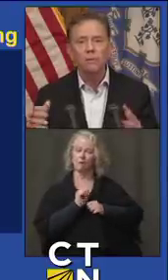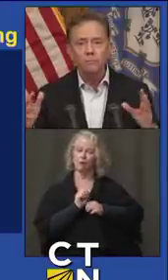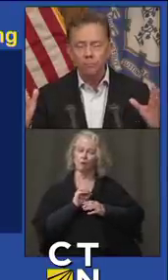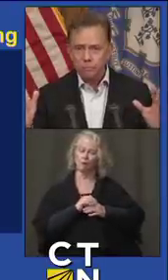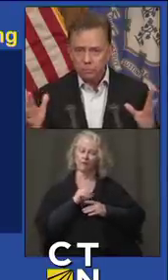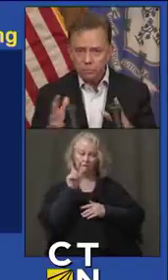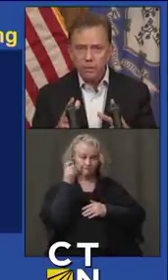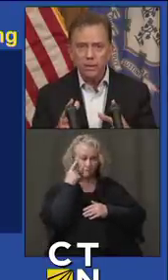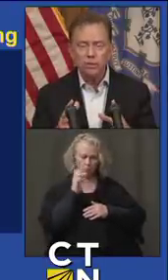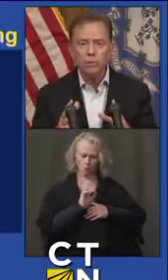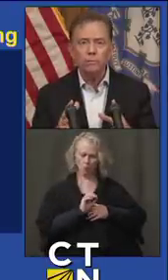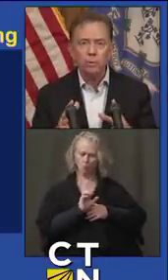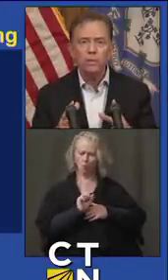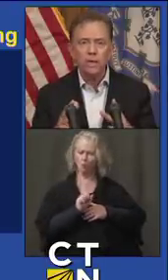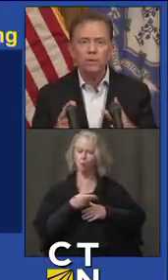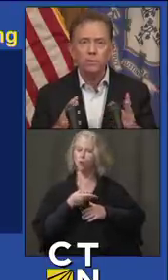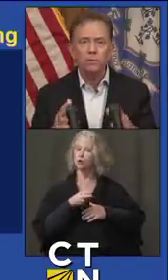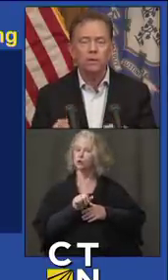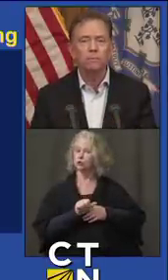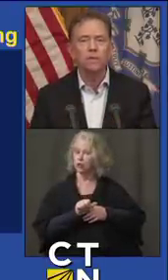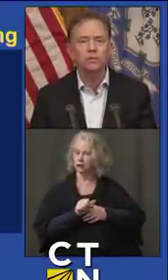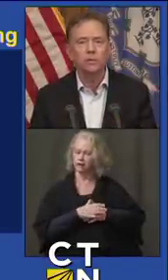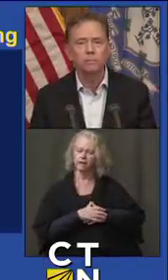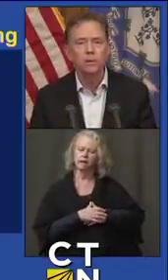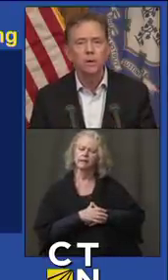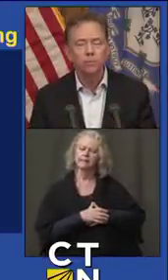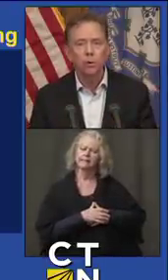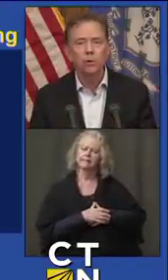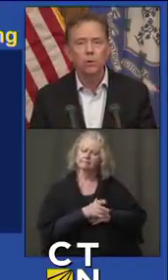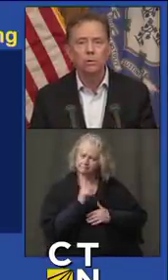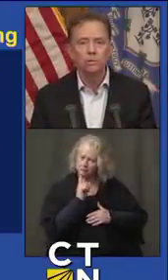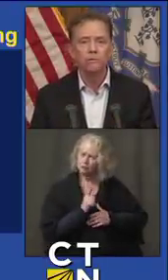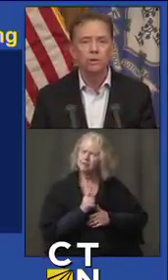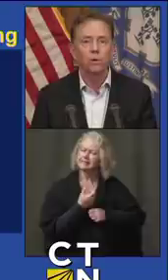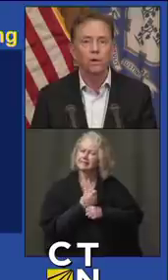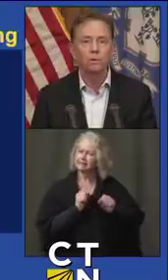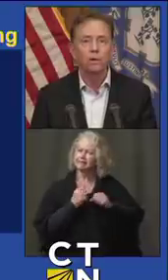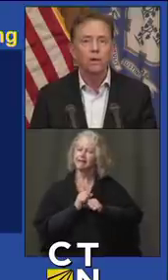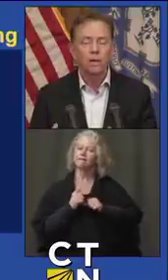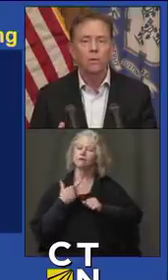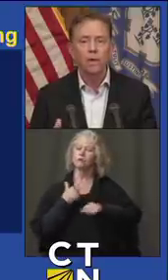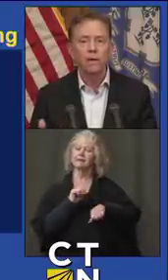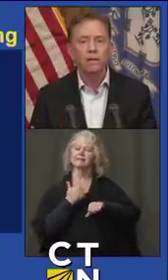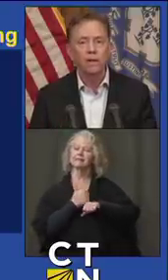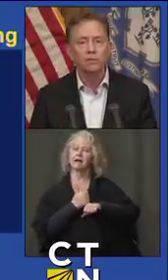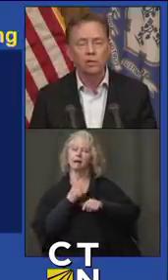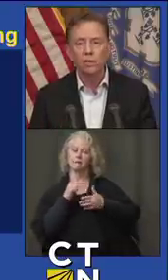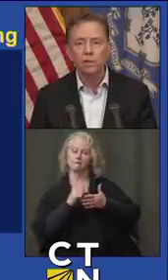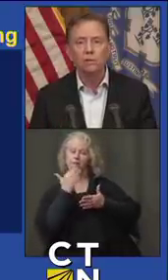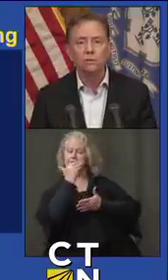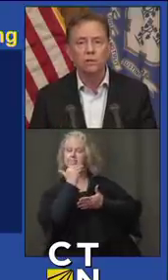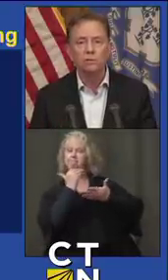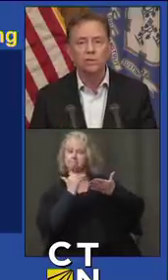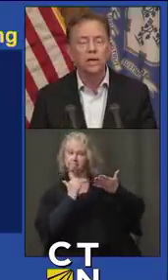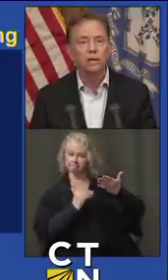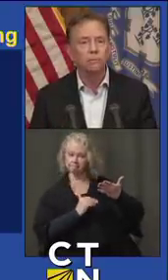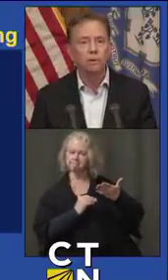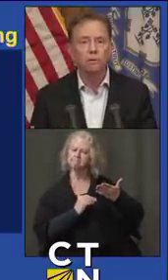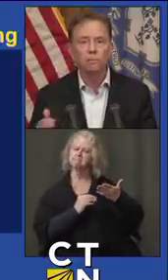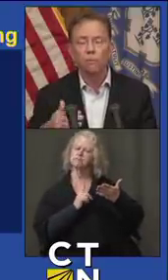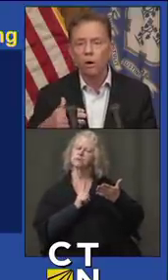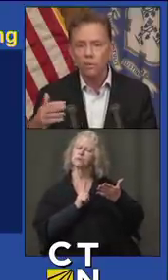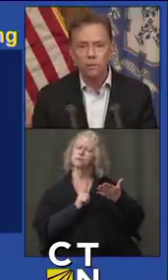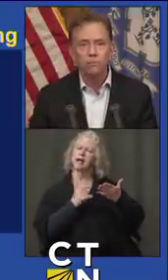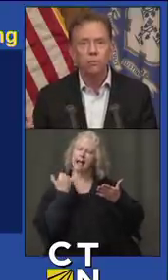Health. So we've put together these protocols, if you will, in a way that I think is clear to understand.